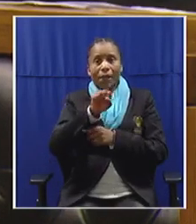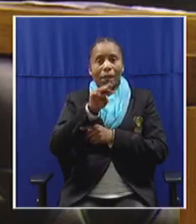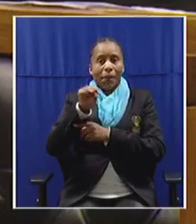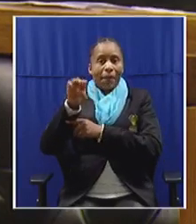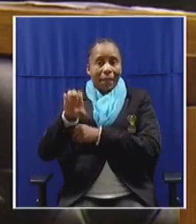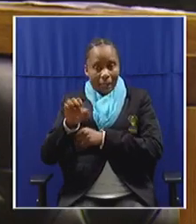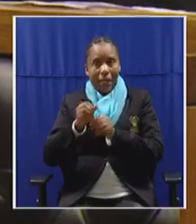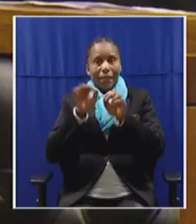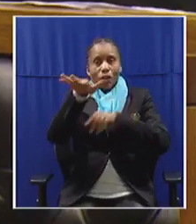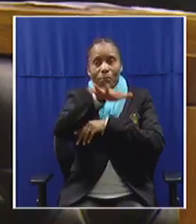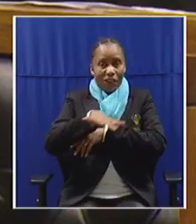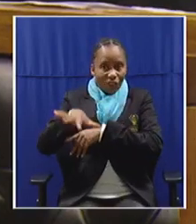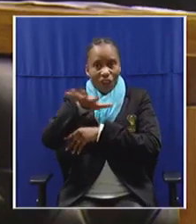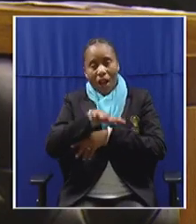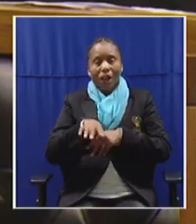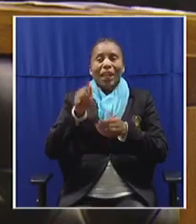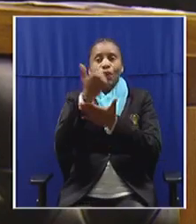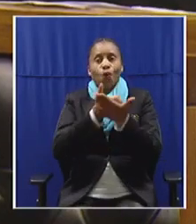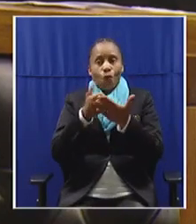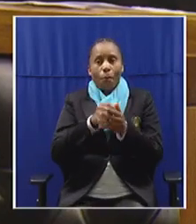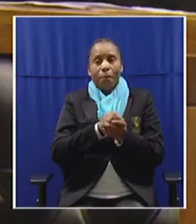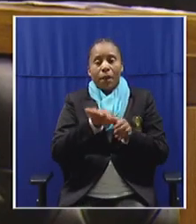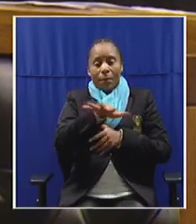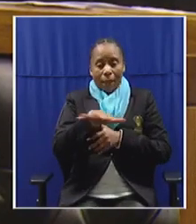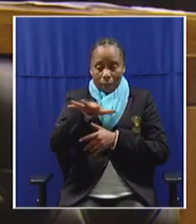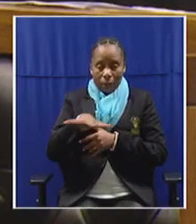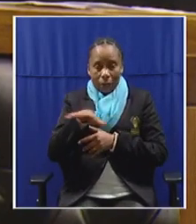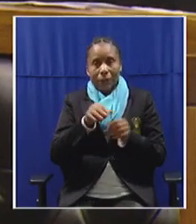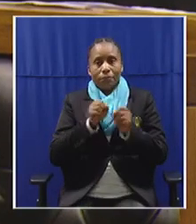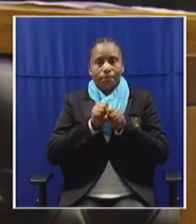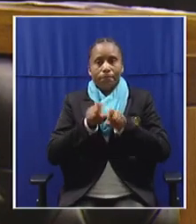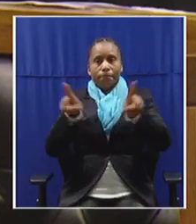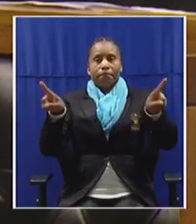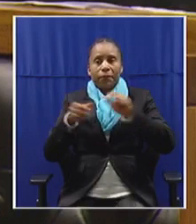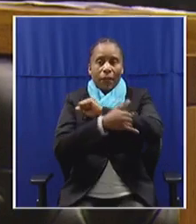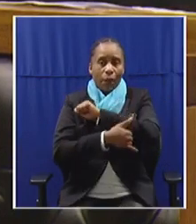economic zones across the country. For the benefit of the